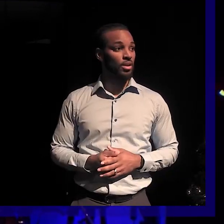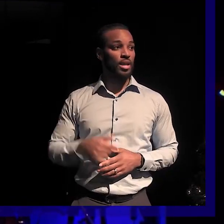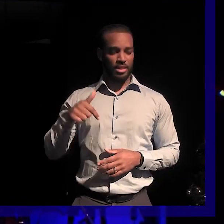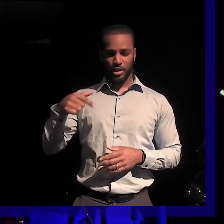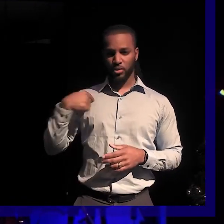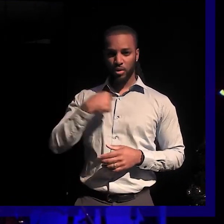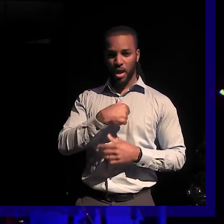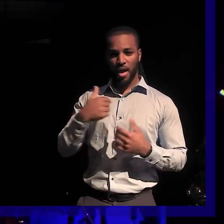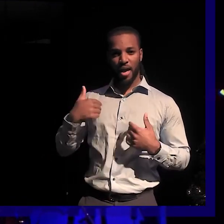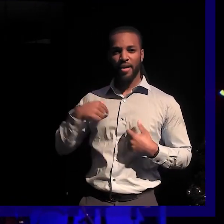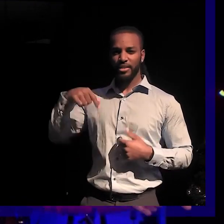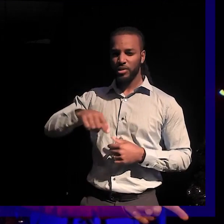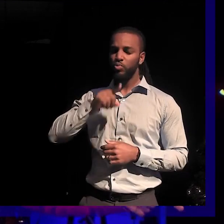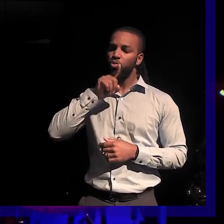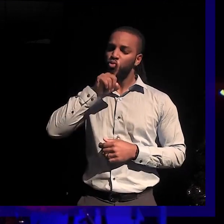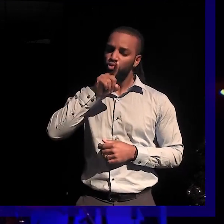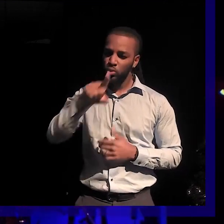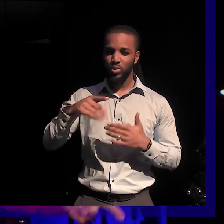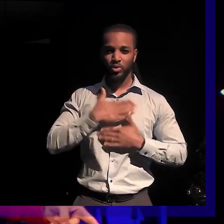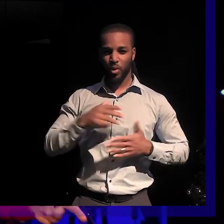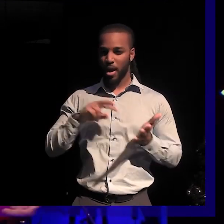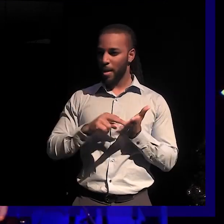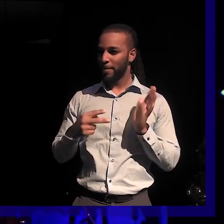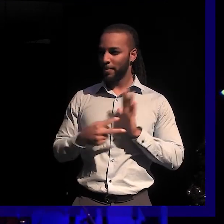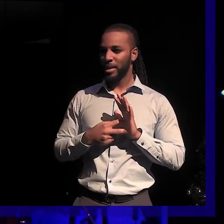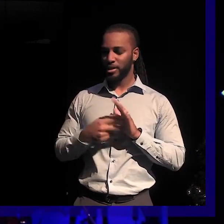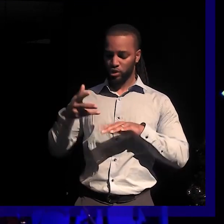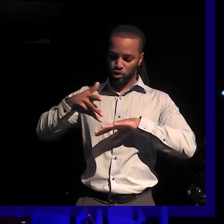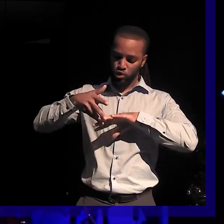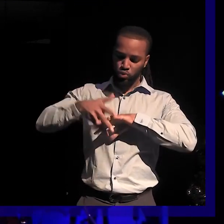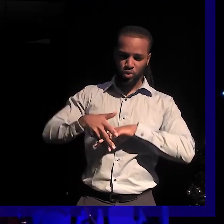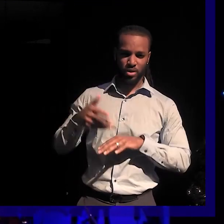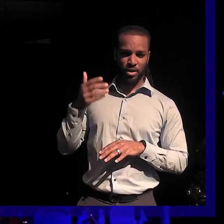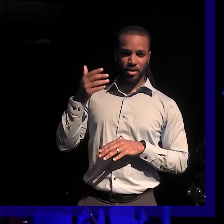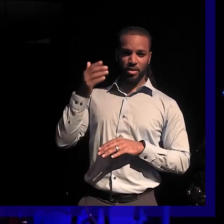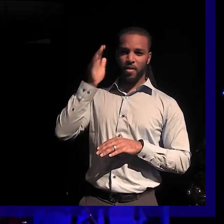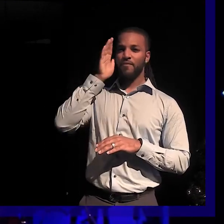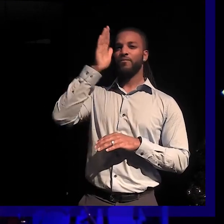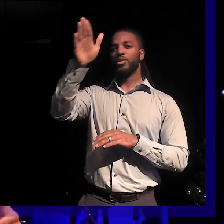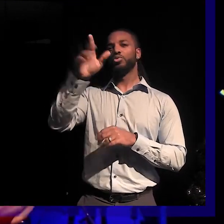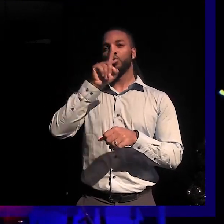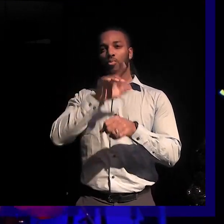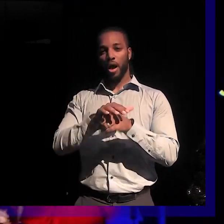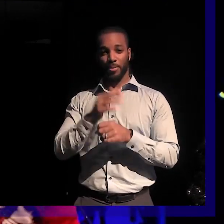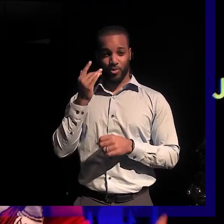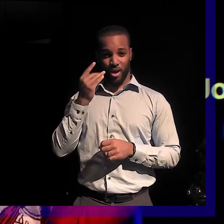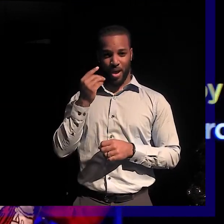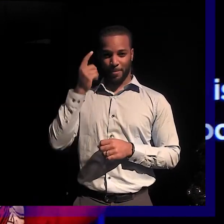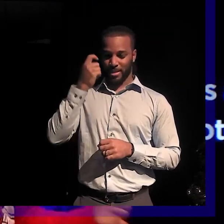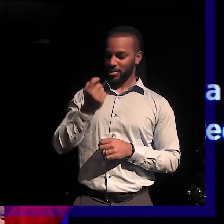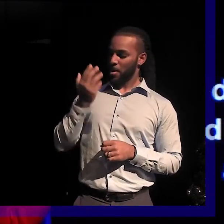what we have. This is what true joy is and what's rooted in it. It's rooted in future promise due to past